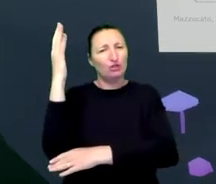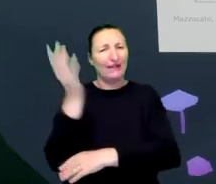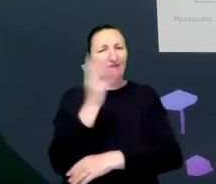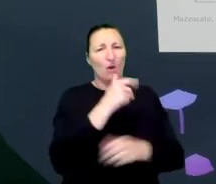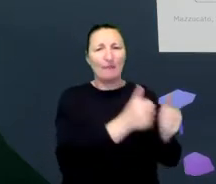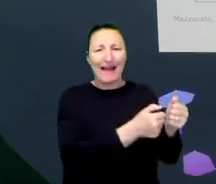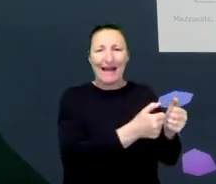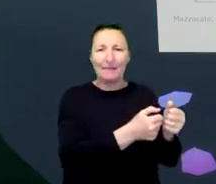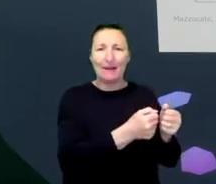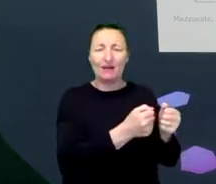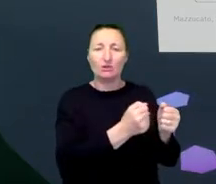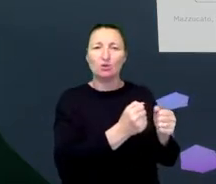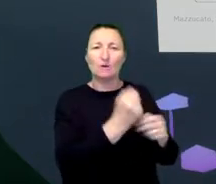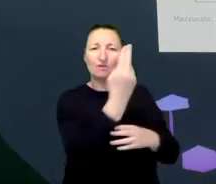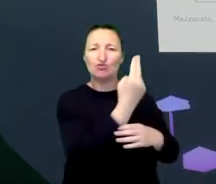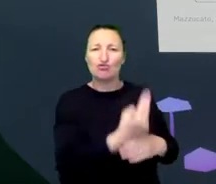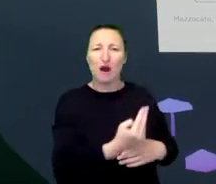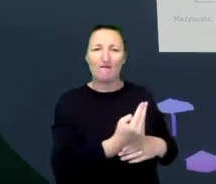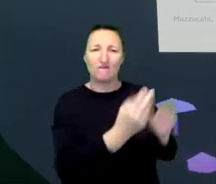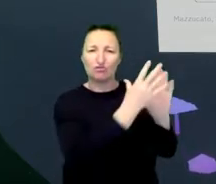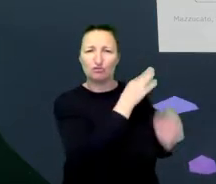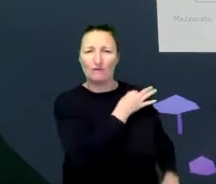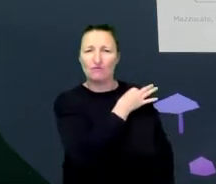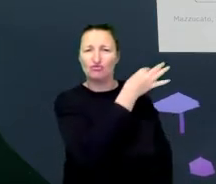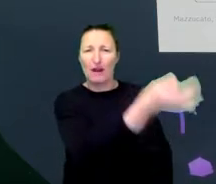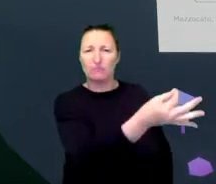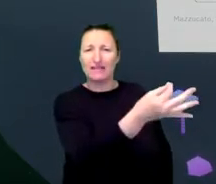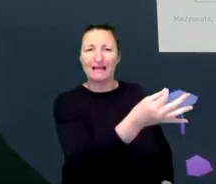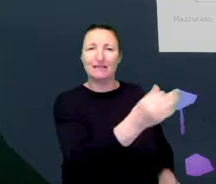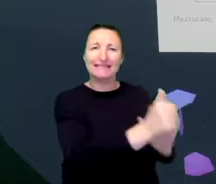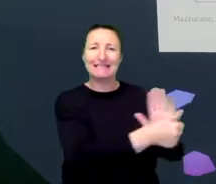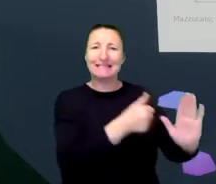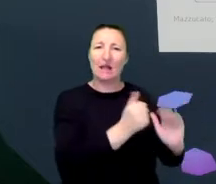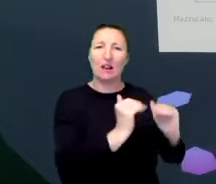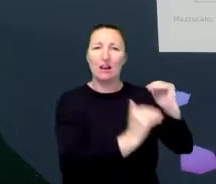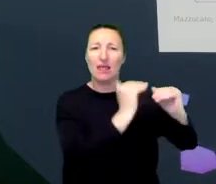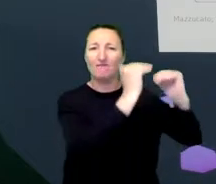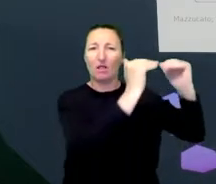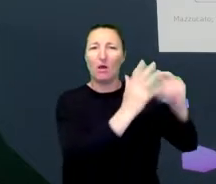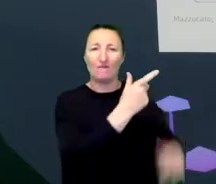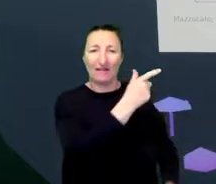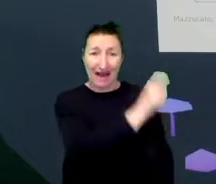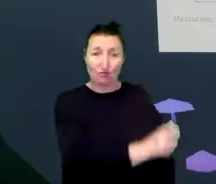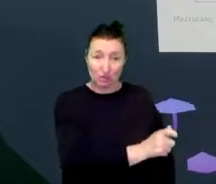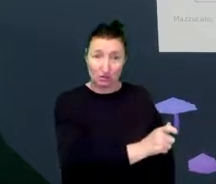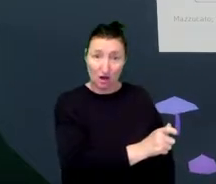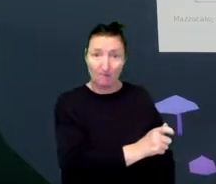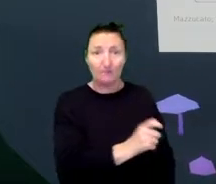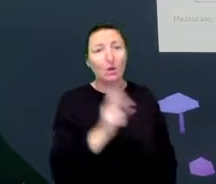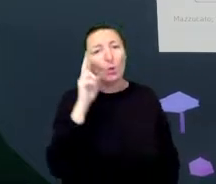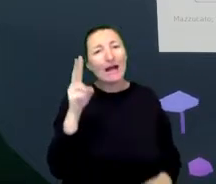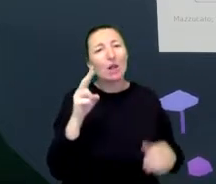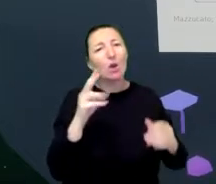graphical representations of the current skill level of a character. We looked at recipes in Zelda Breath of the